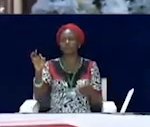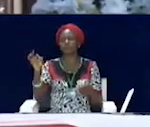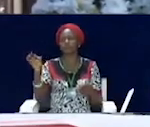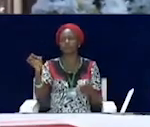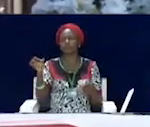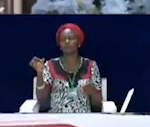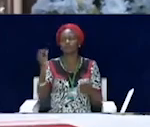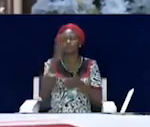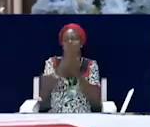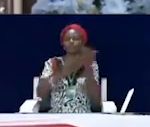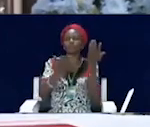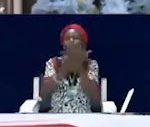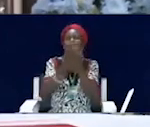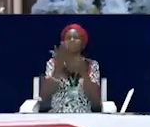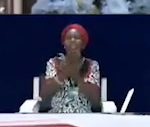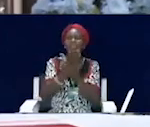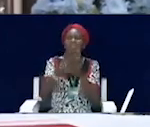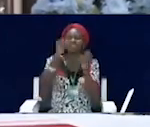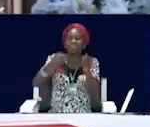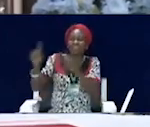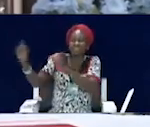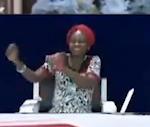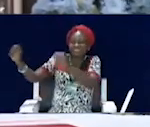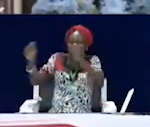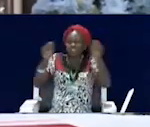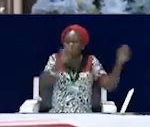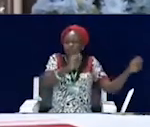some hands can transmit power.